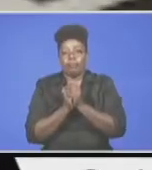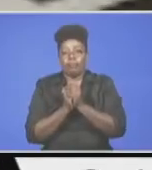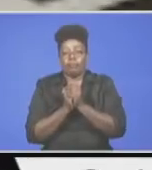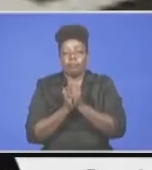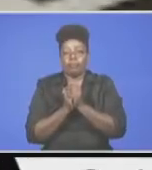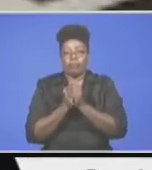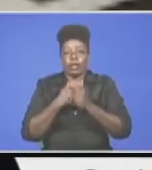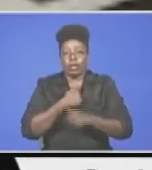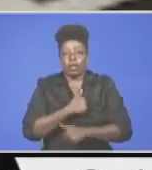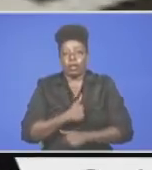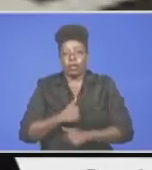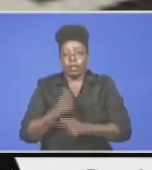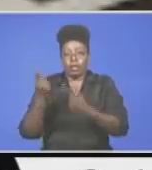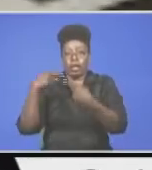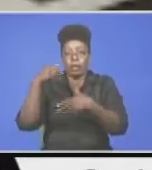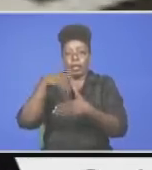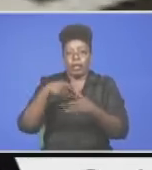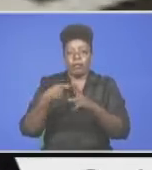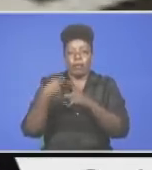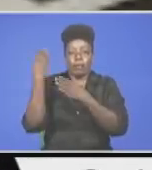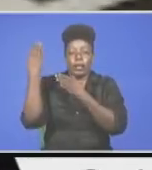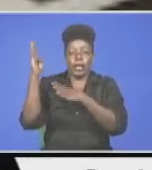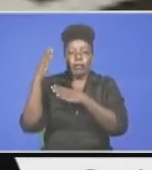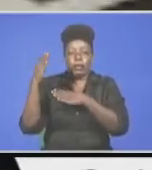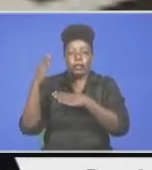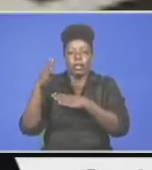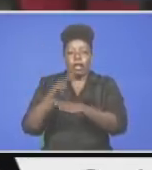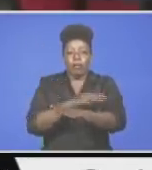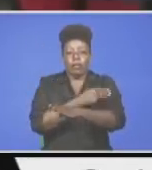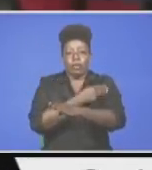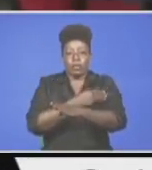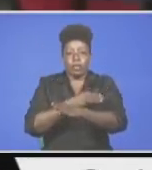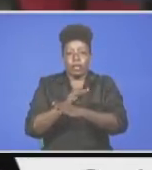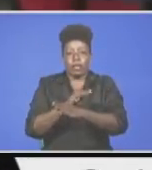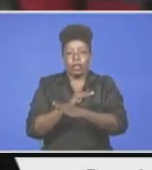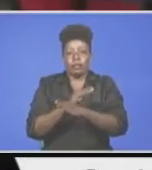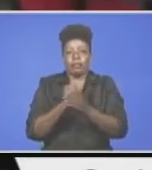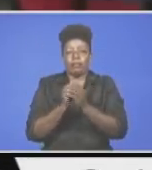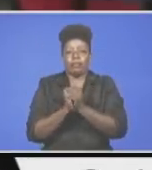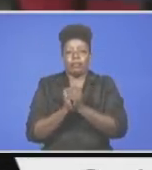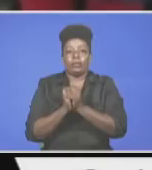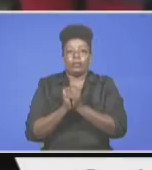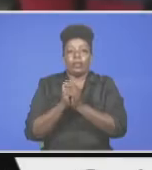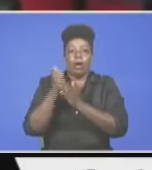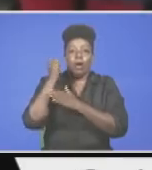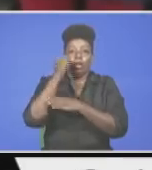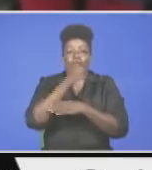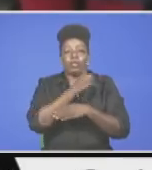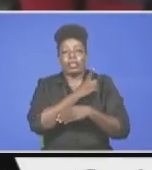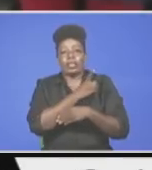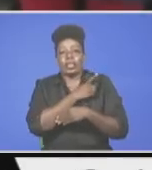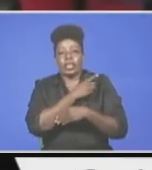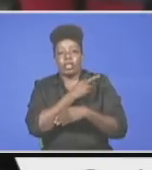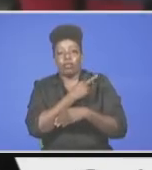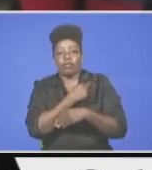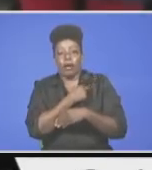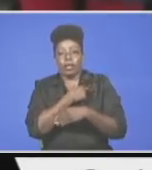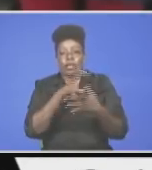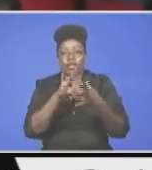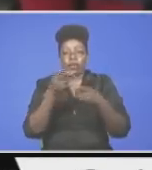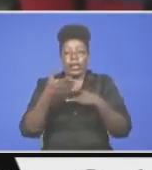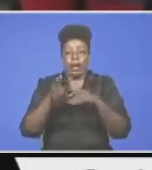Well, condolences continue to pour in for Bahamian musical arts enthusiast Audrey Dean Wright. We'll have that story after the